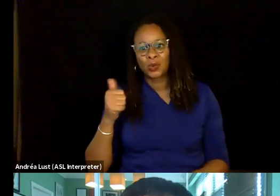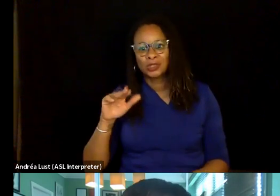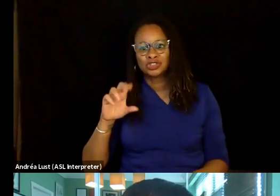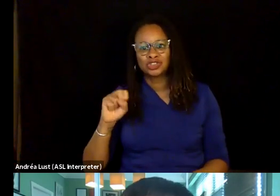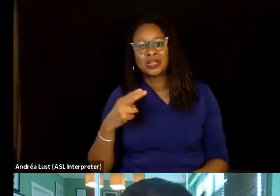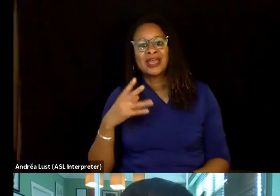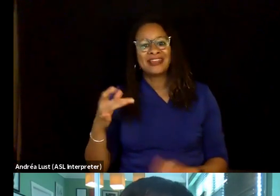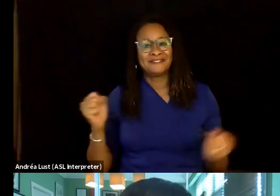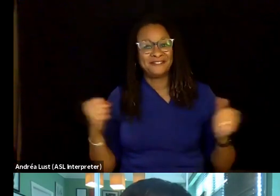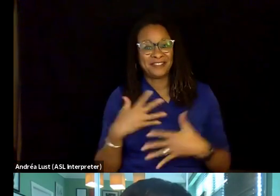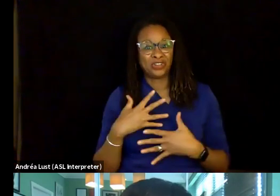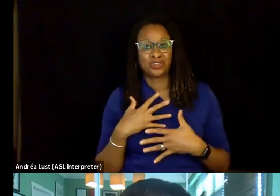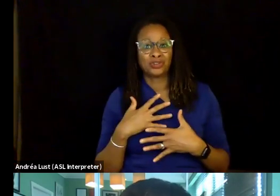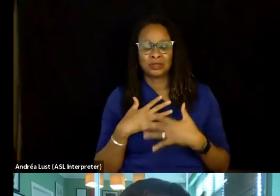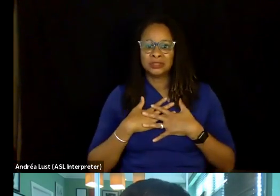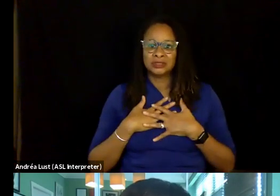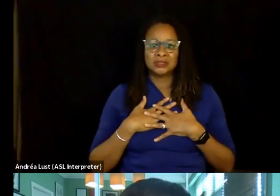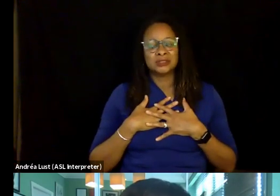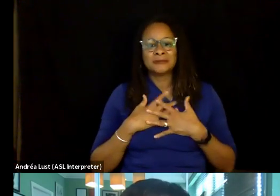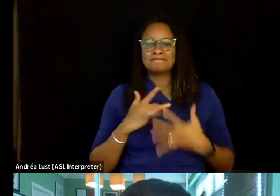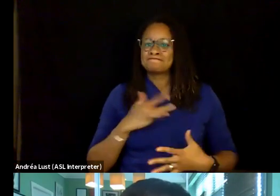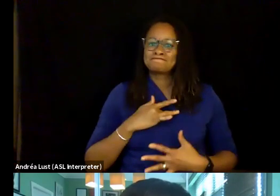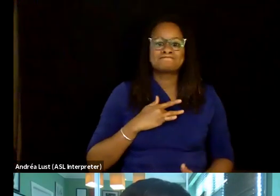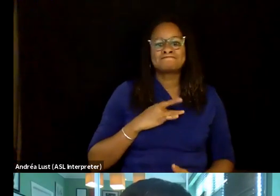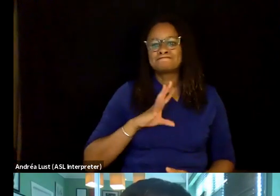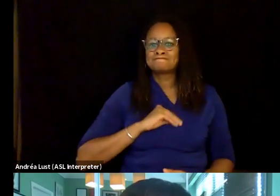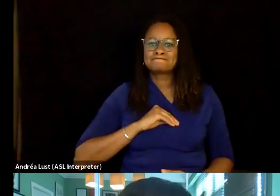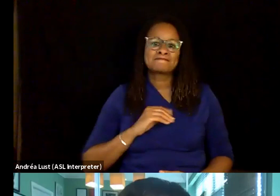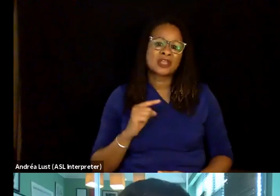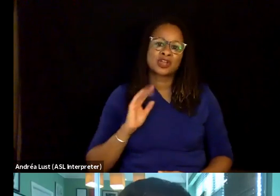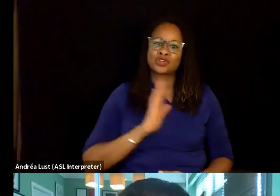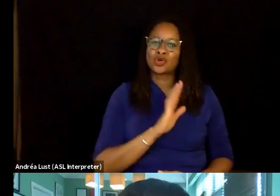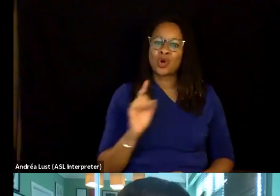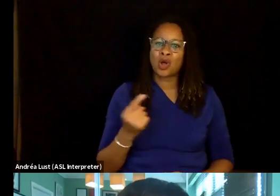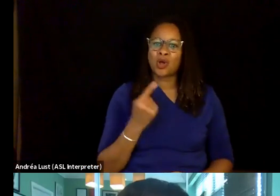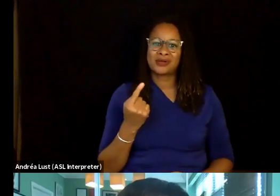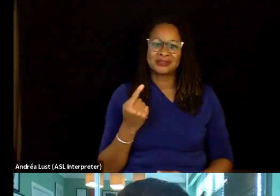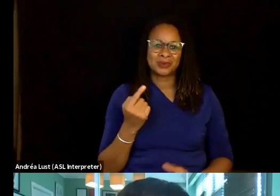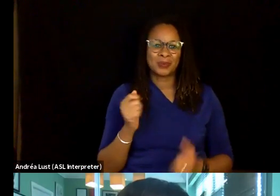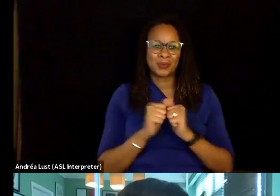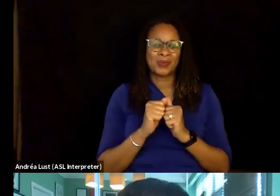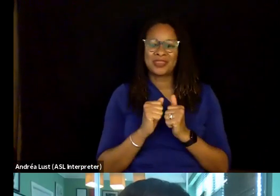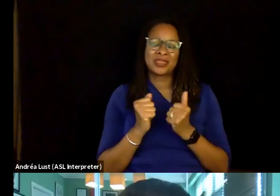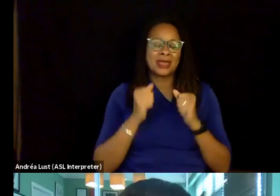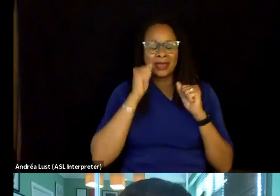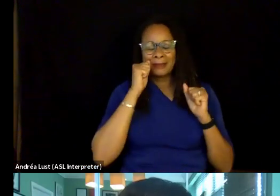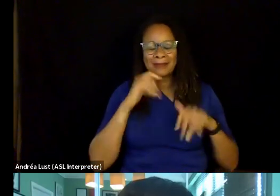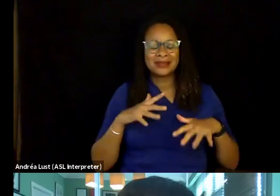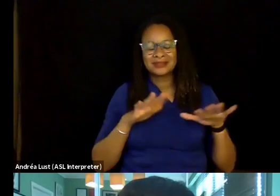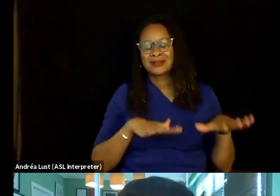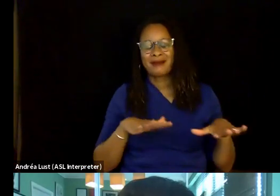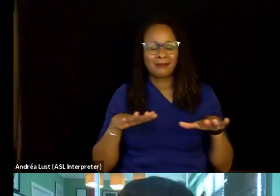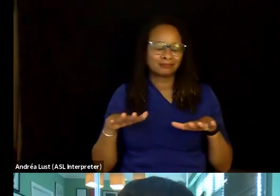they feel, and you are always with that amazing calm that, you